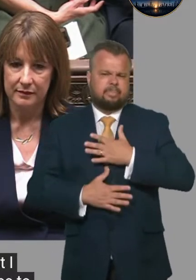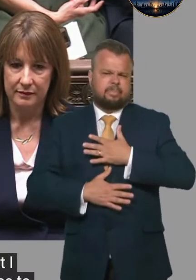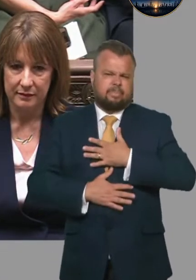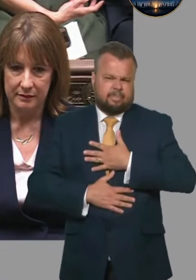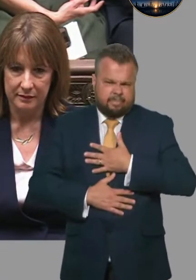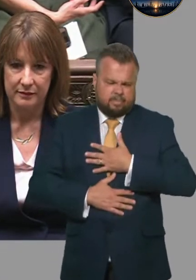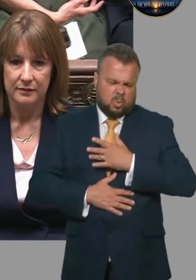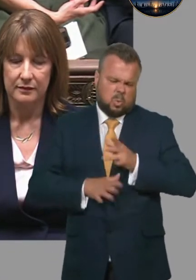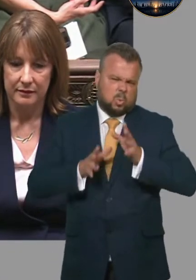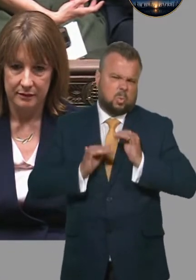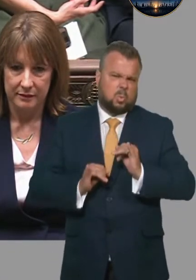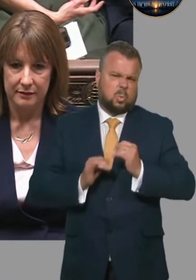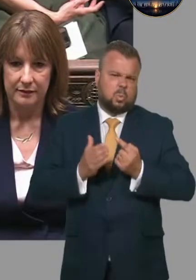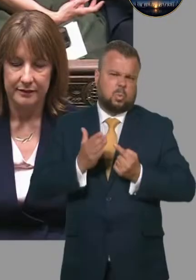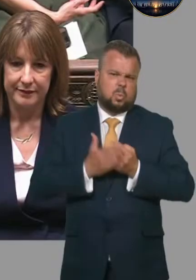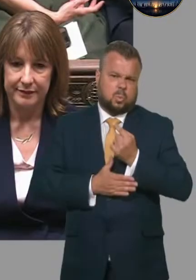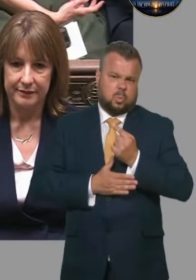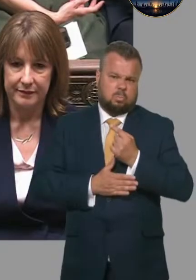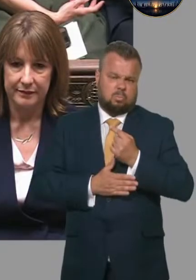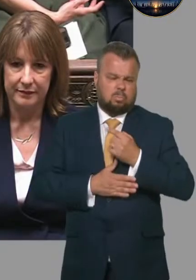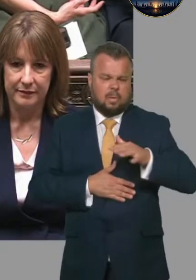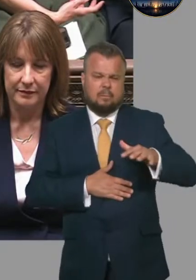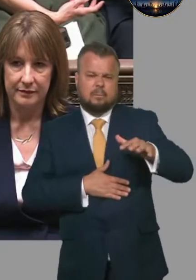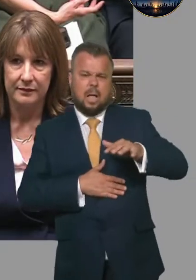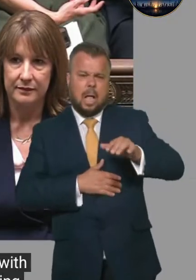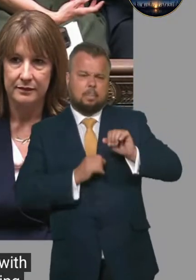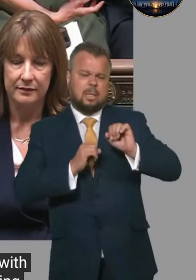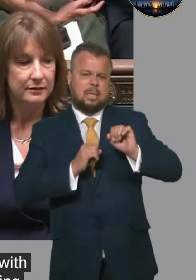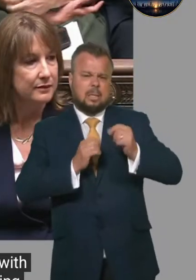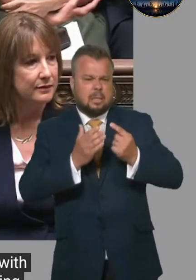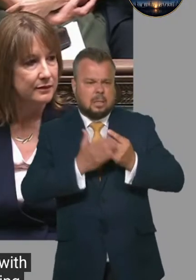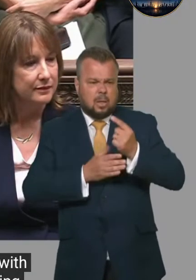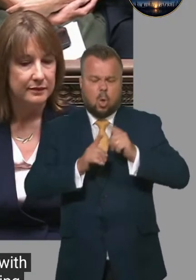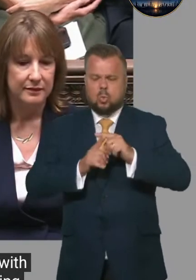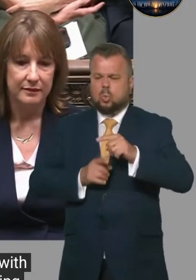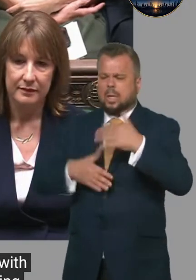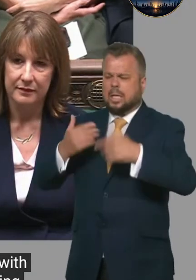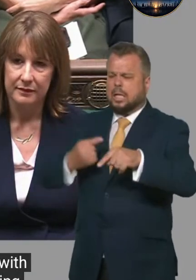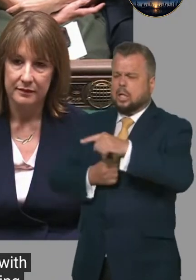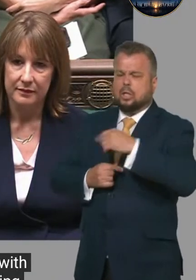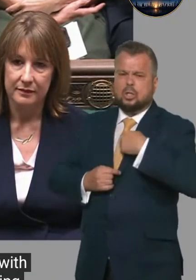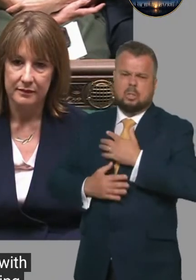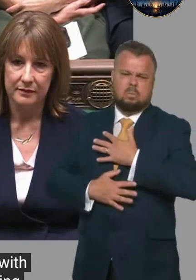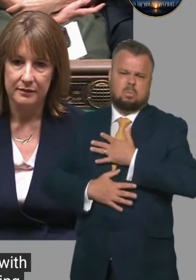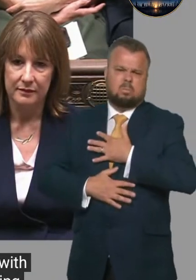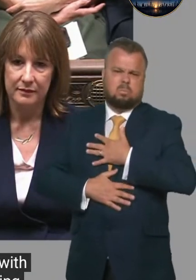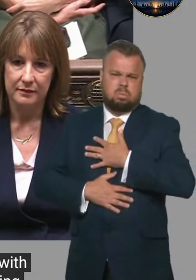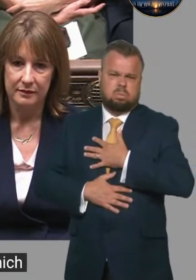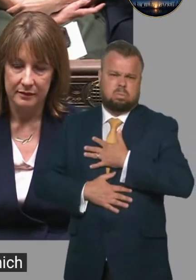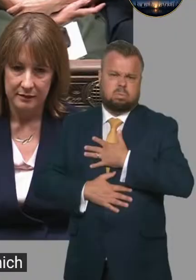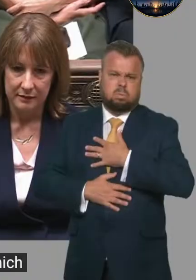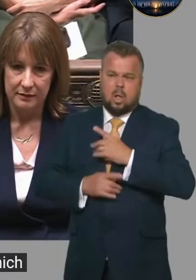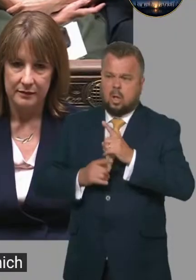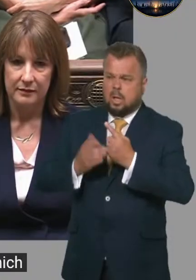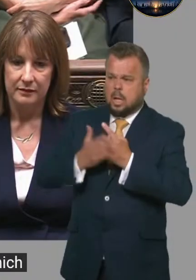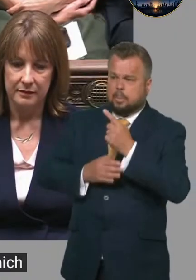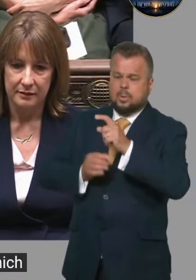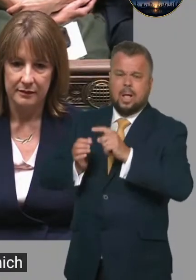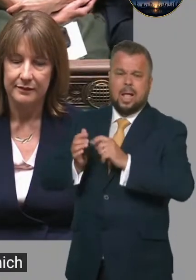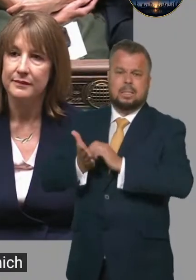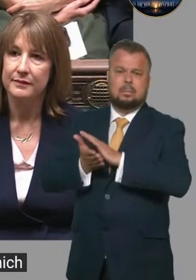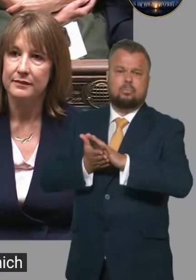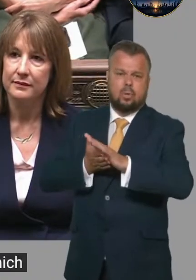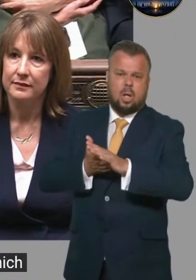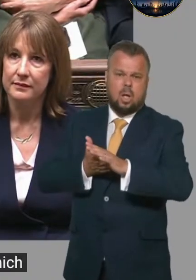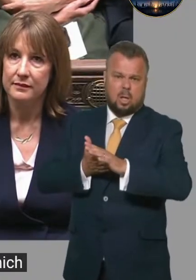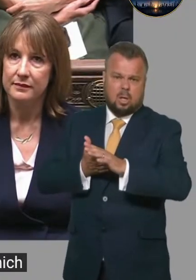by anti-Muslim hatred. Mr. Speaker, let's be clear, in this country, an attack on one of us is an attack on all of us.